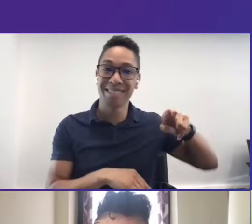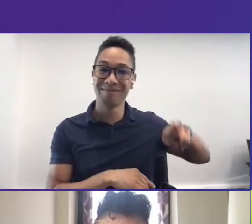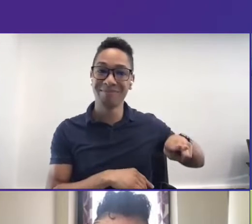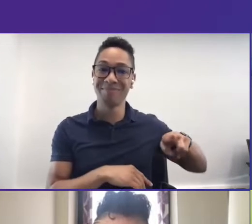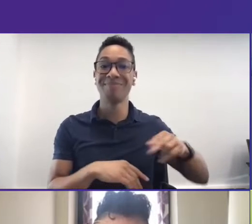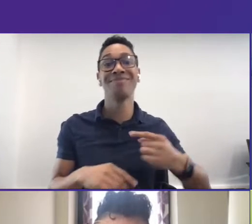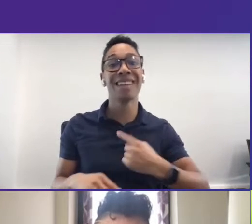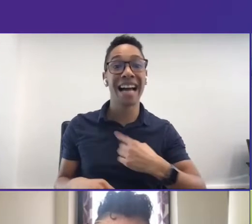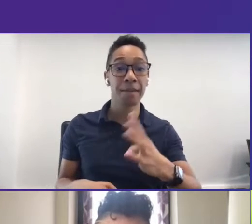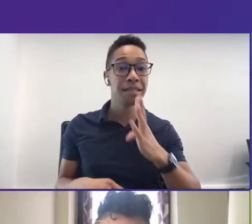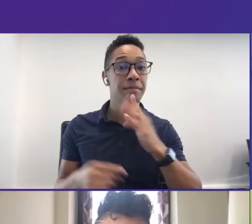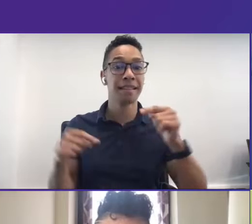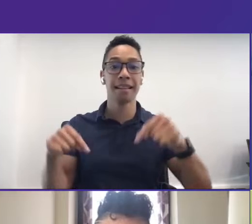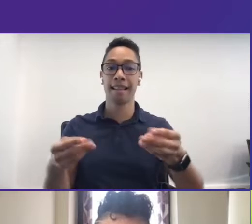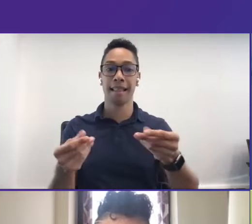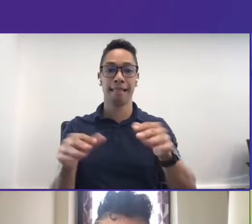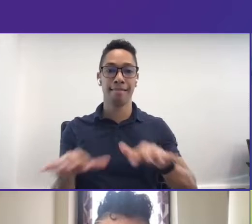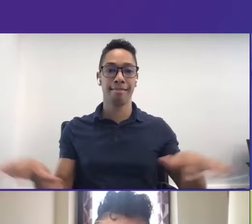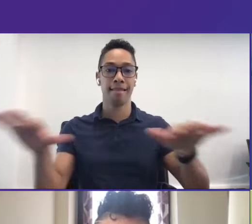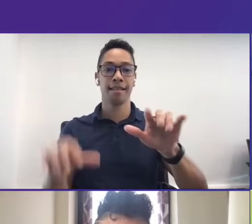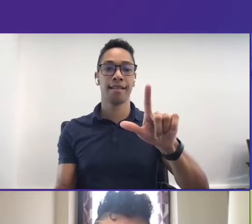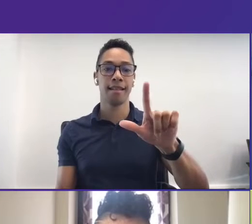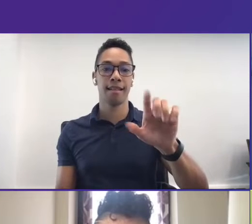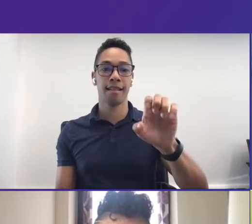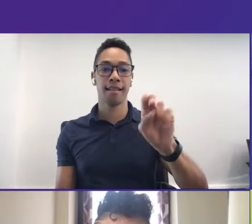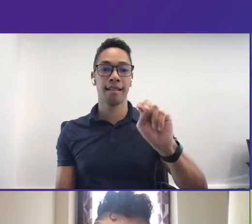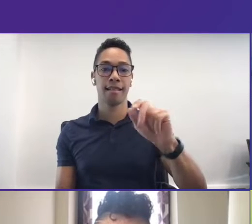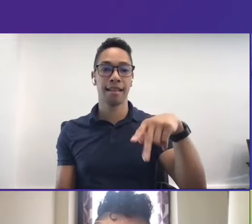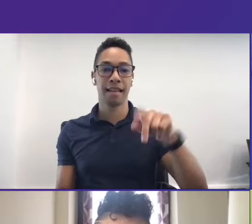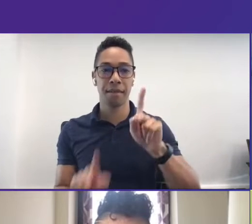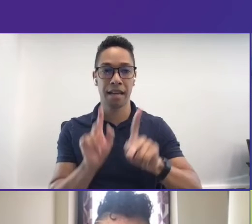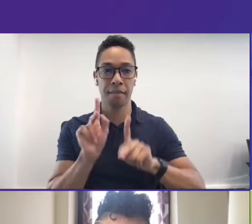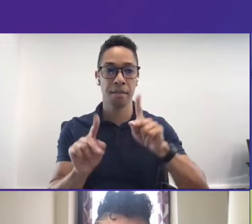speaking from the land of the Lenape peoples in Manhattan.